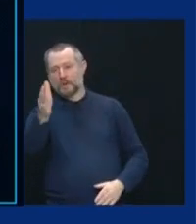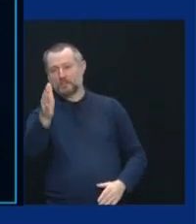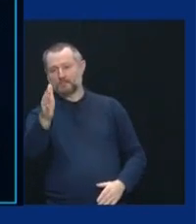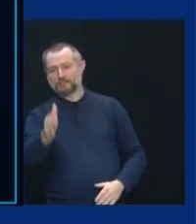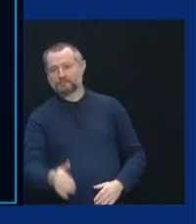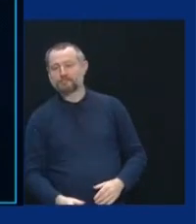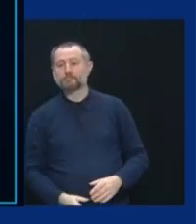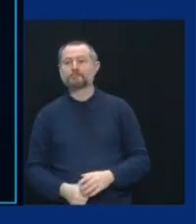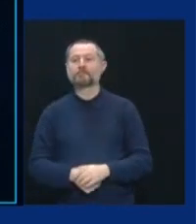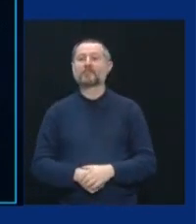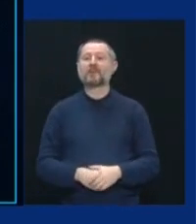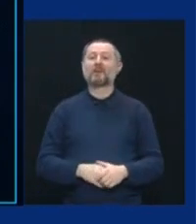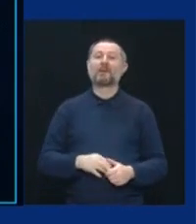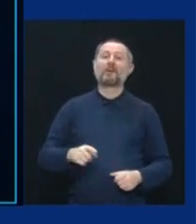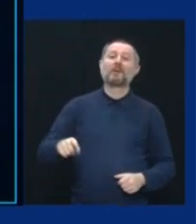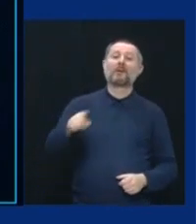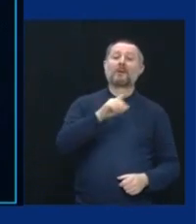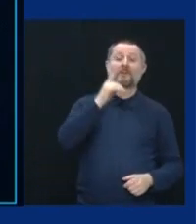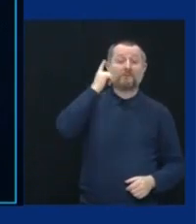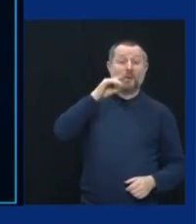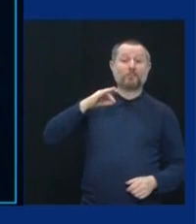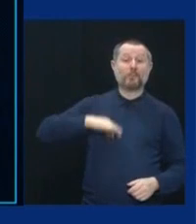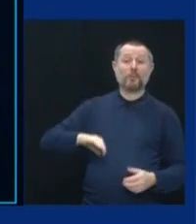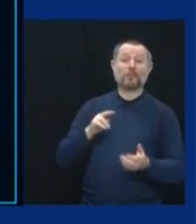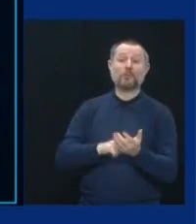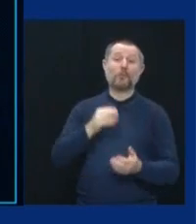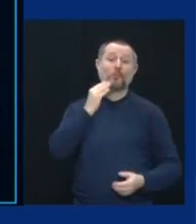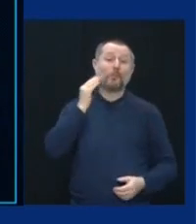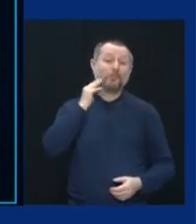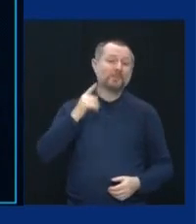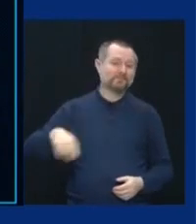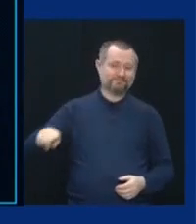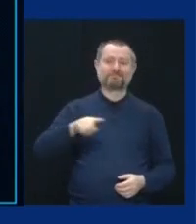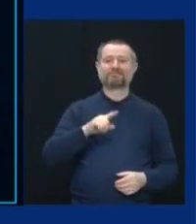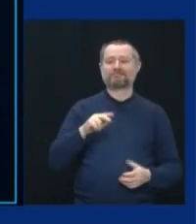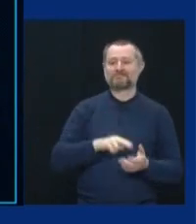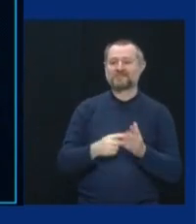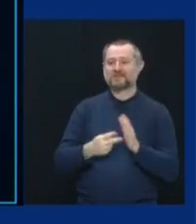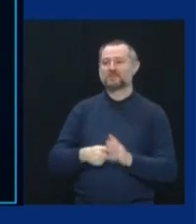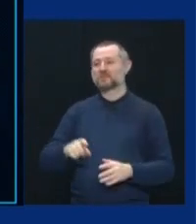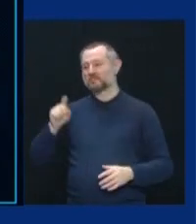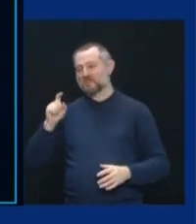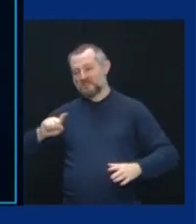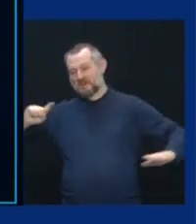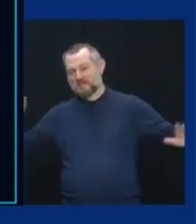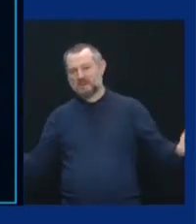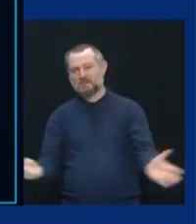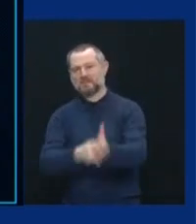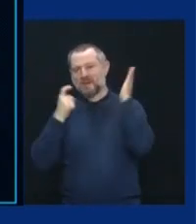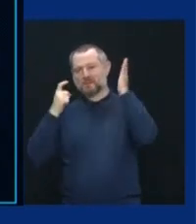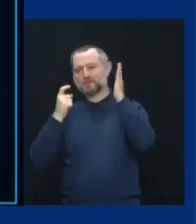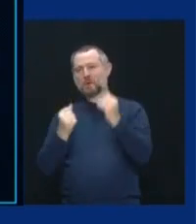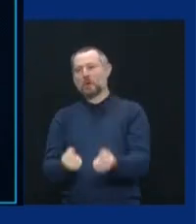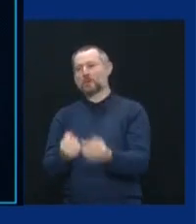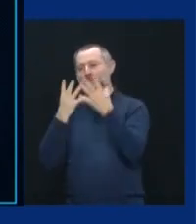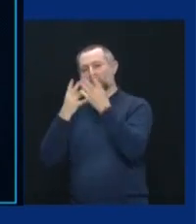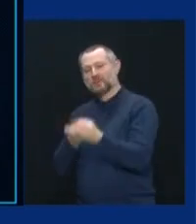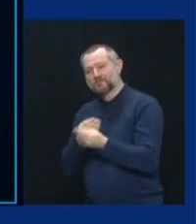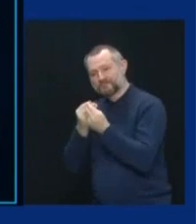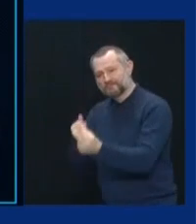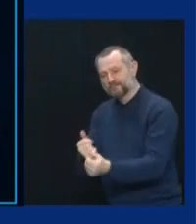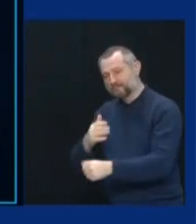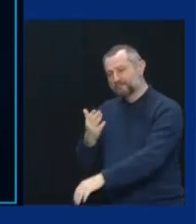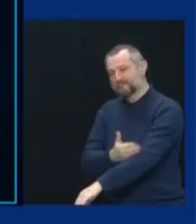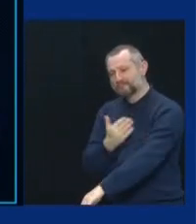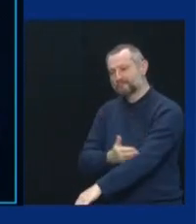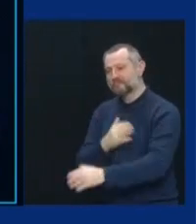you're a for-profit nursing home, I believe it should be mandated how much you put back into the facility and